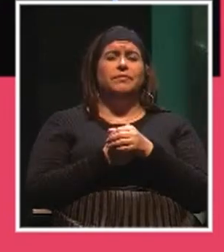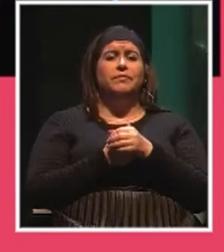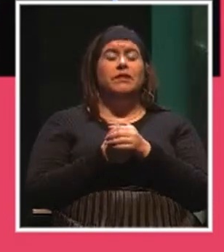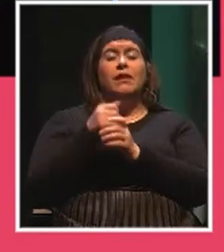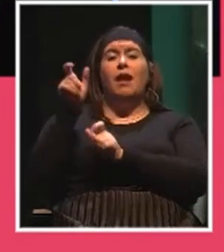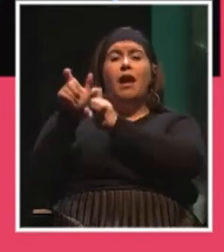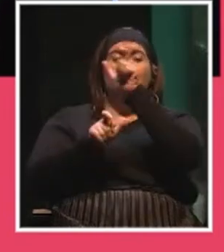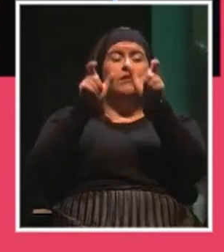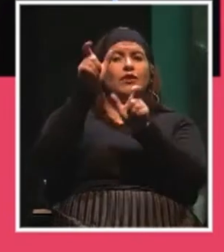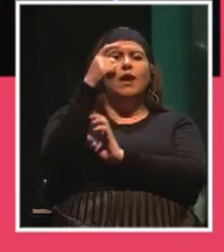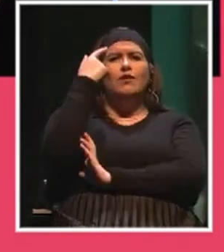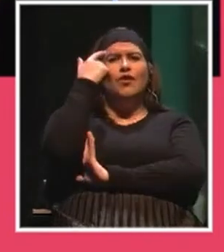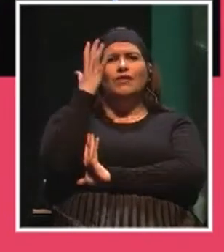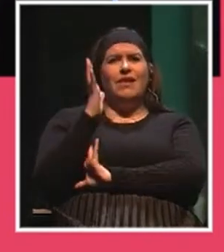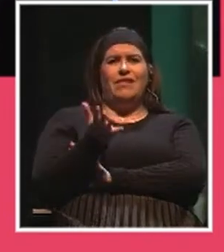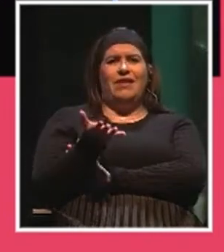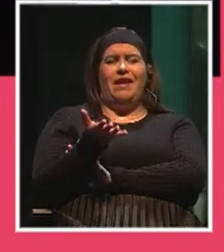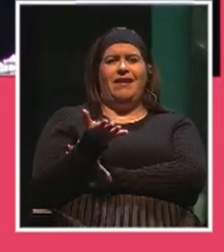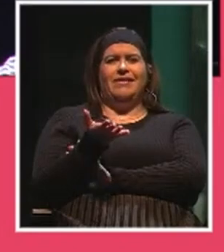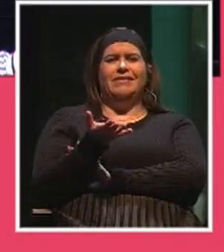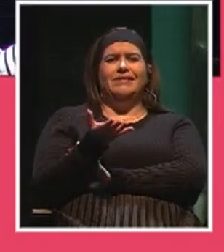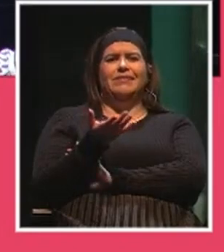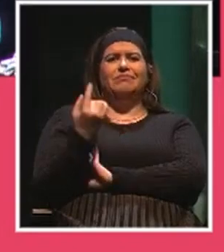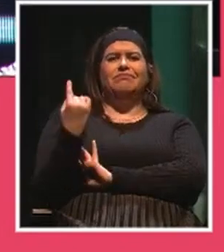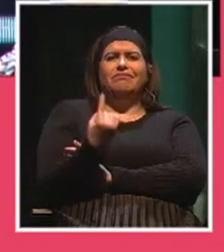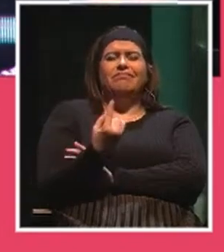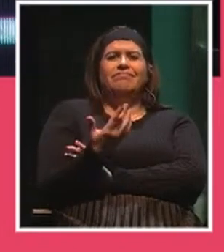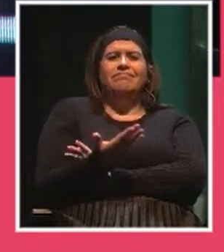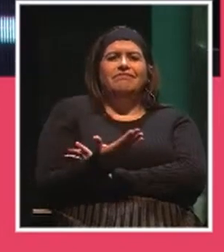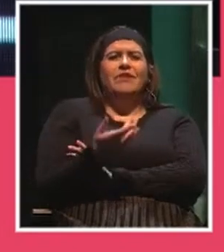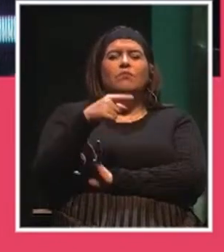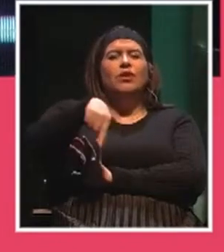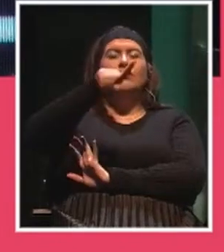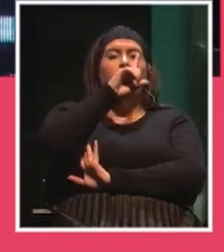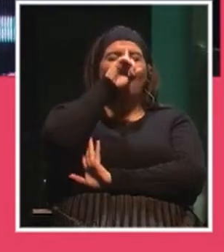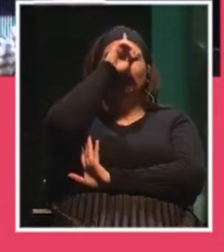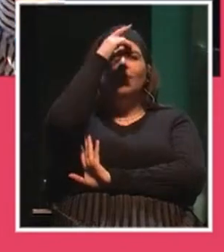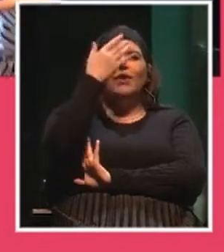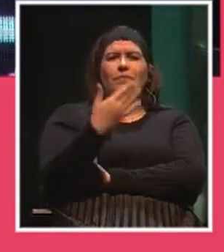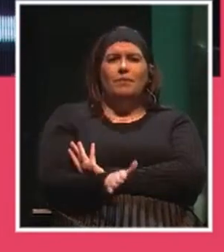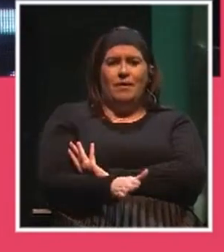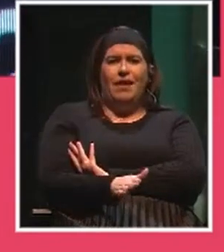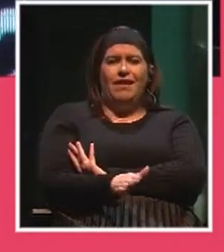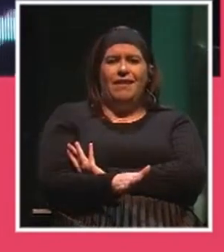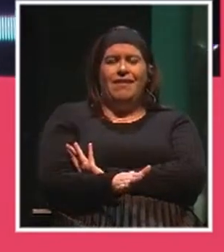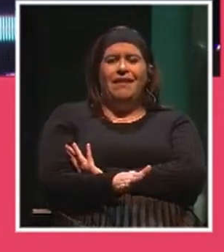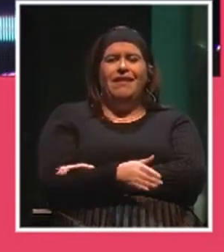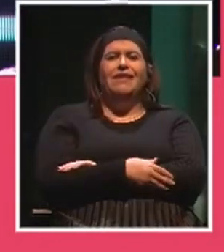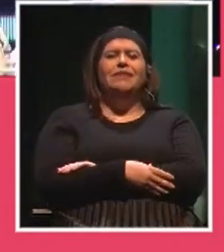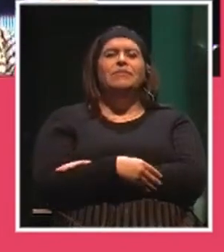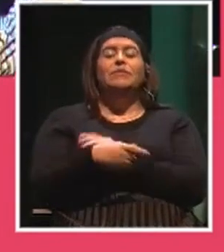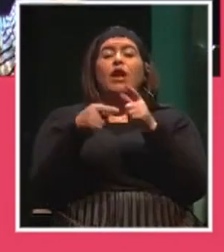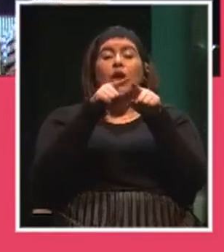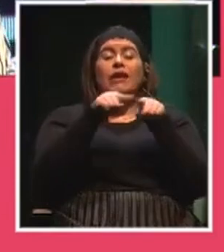want to be spoiled. They don't want the fact that someone's going to lose their head is, they